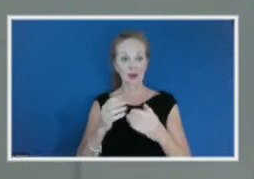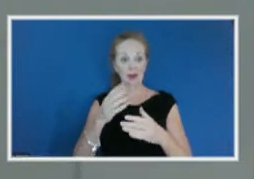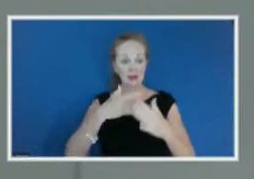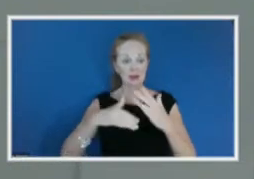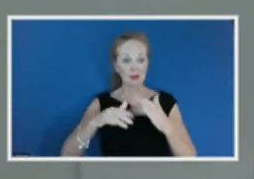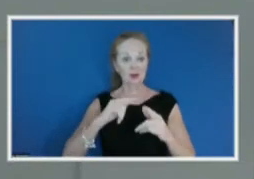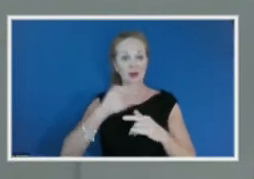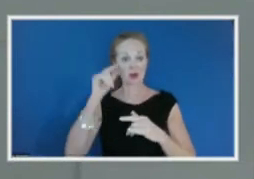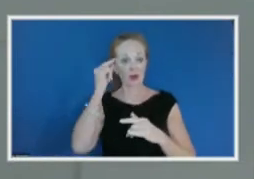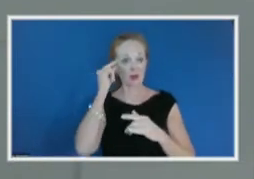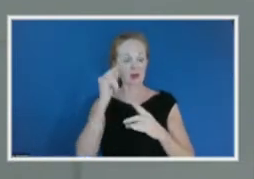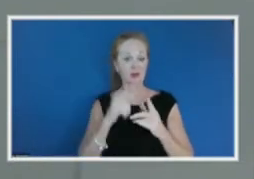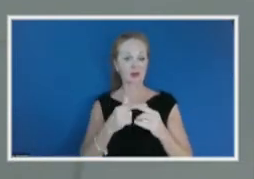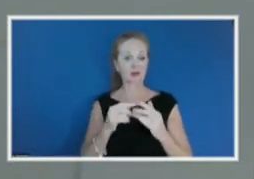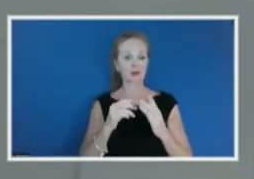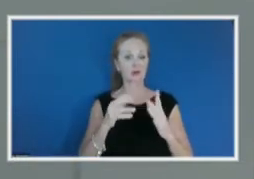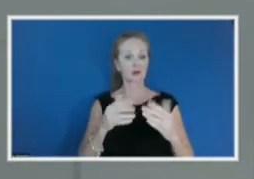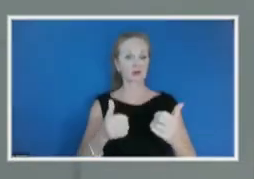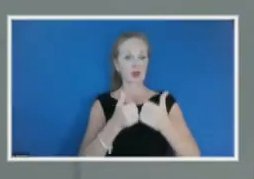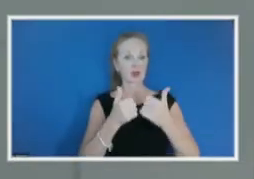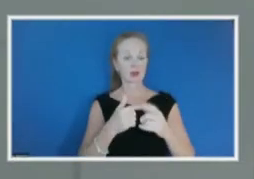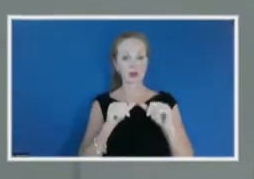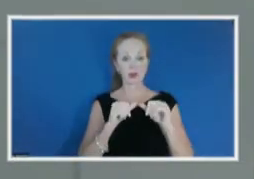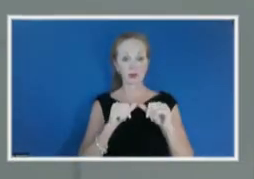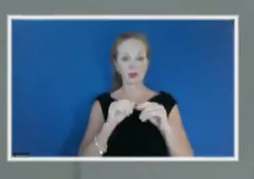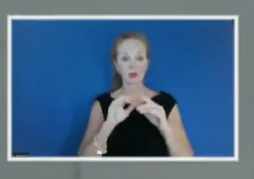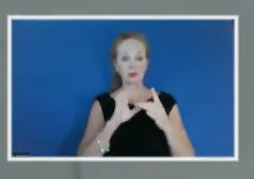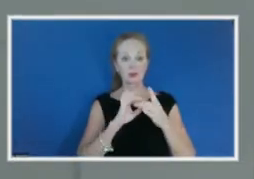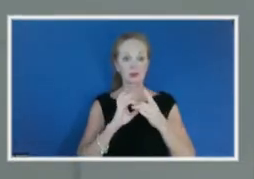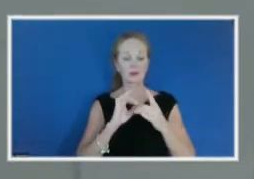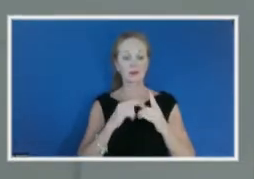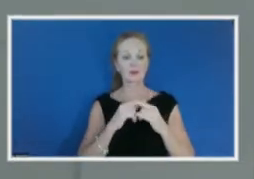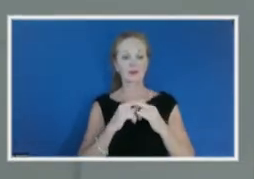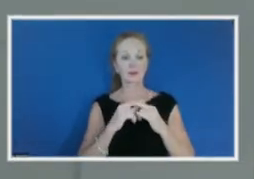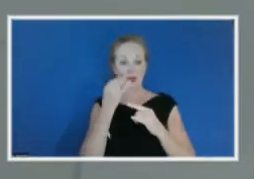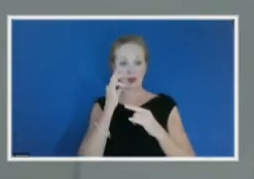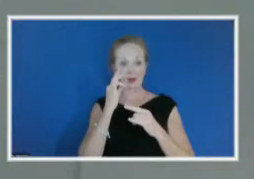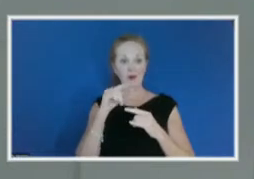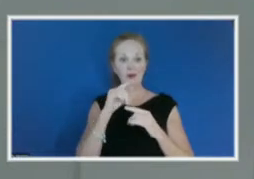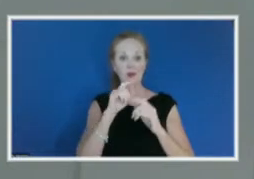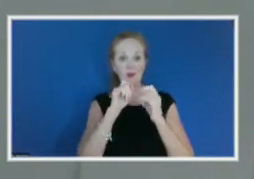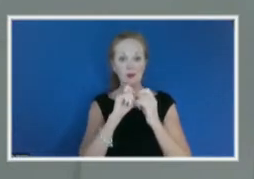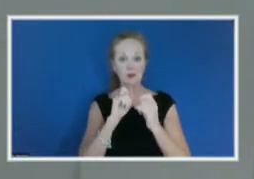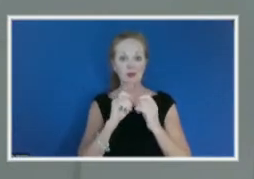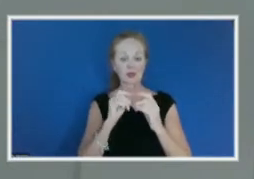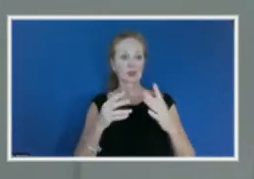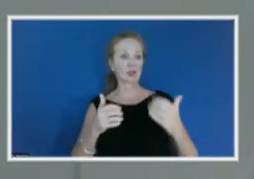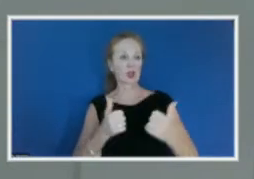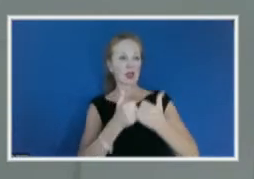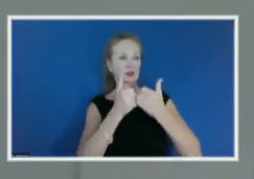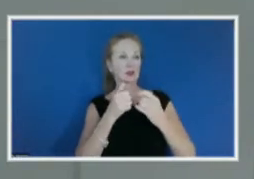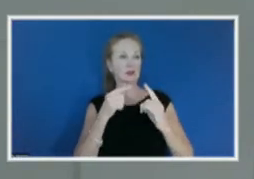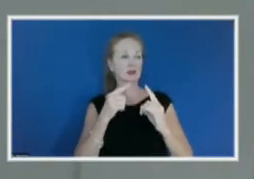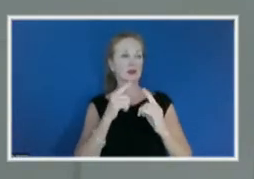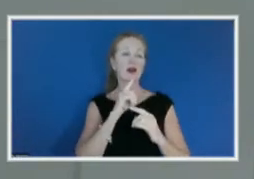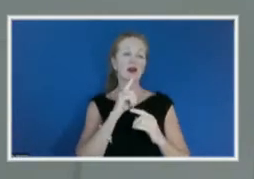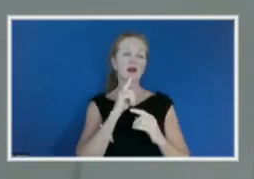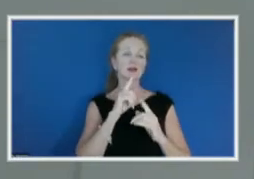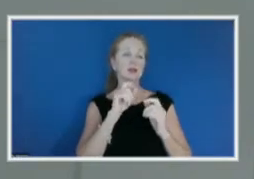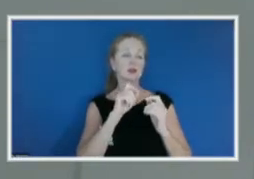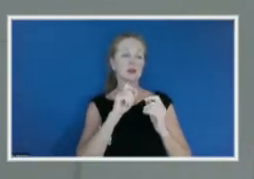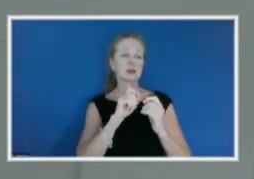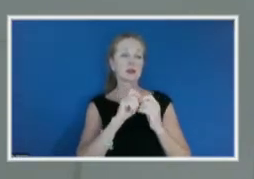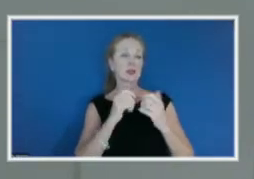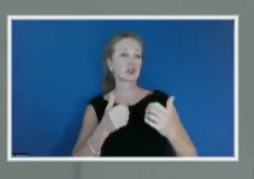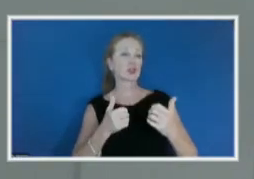hurdles on a continuous basis. If there are certain hurdles, if there are actually certain hurdles,